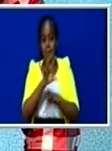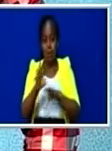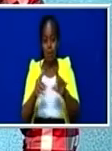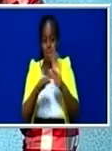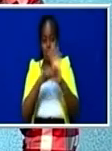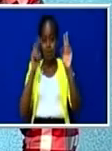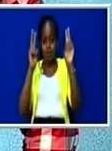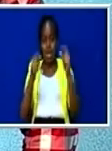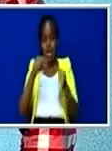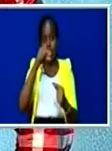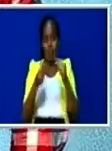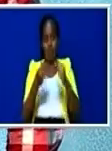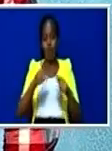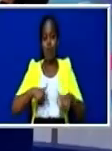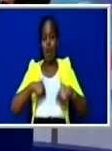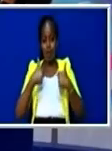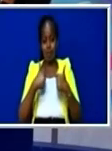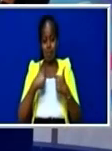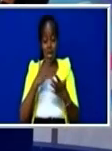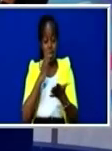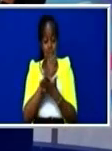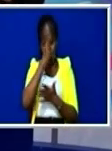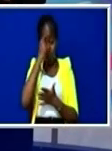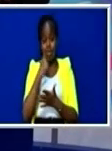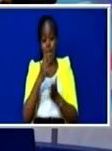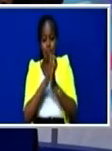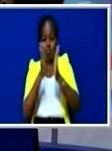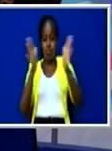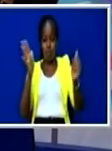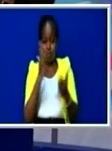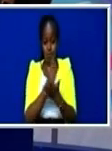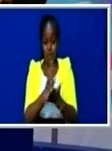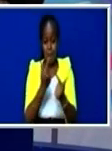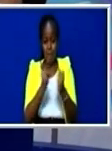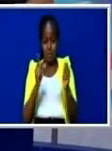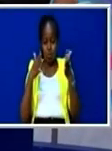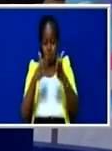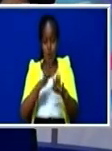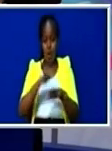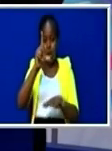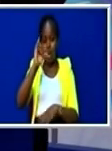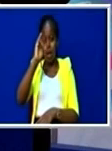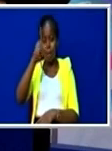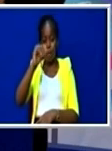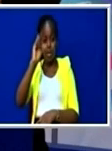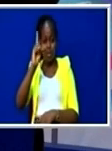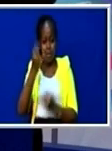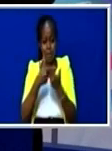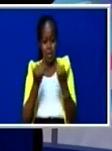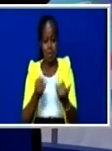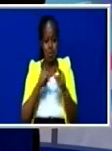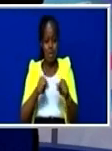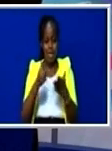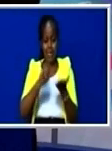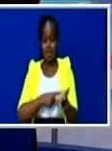subtopic, Chemicals of life. yes, exactly, because you said it was a broad one. Now we went to lipids. Yes, exactly. So today, what are we going to tackle?